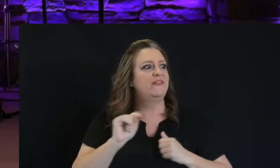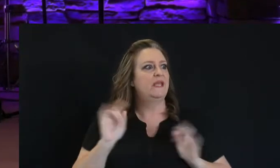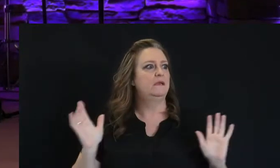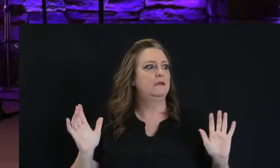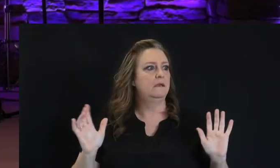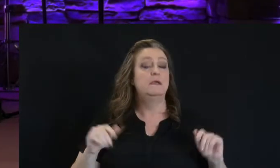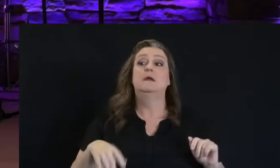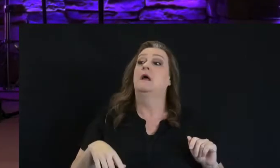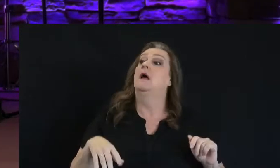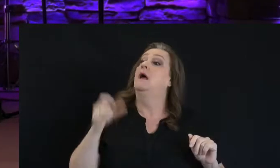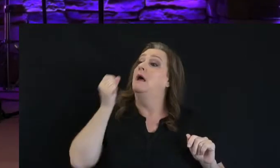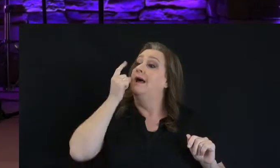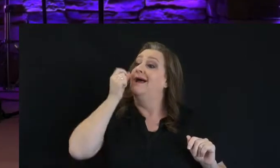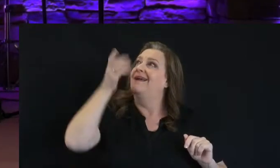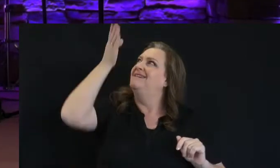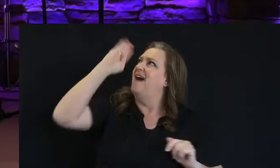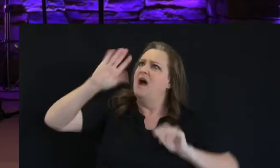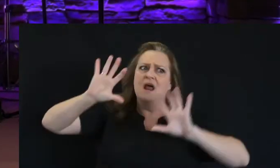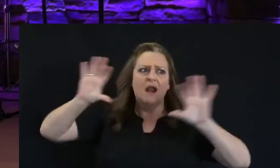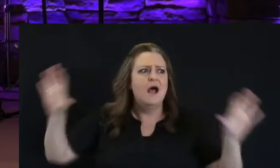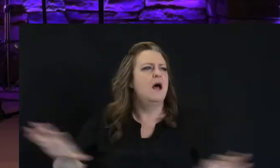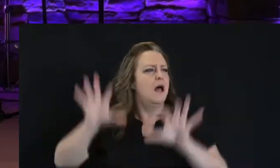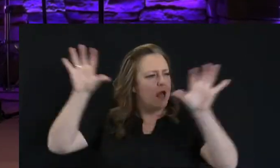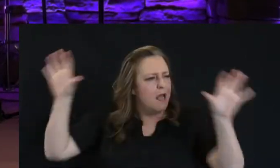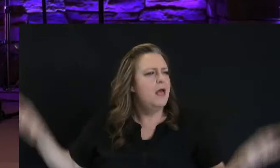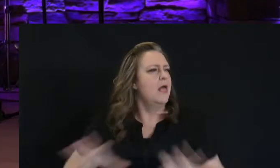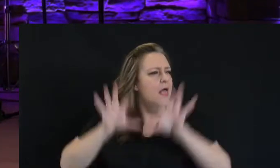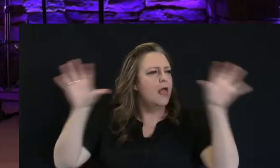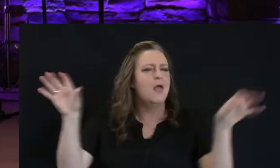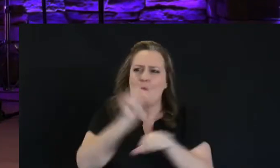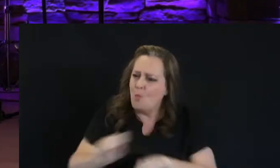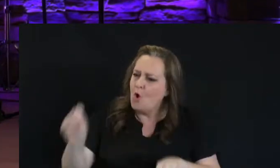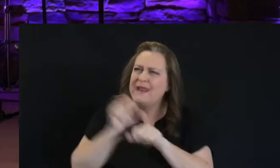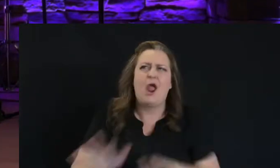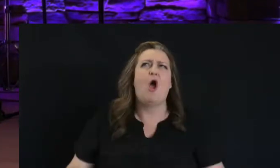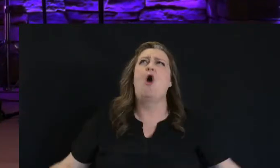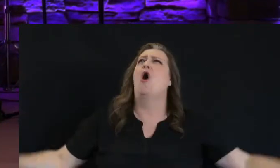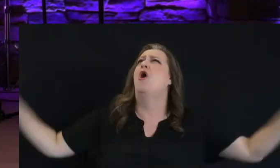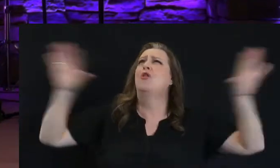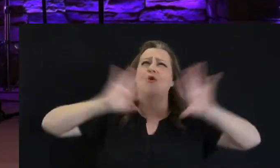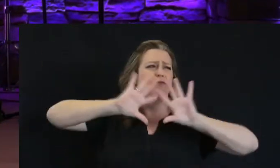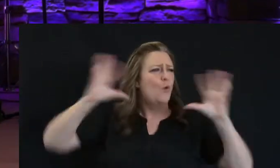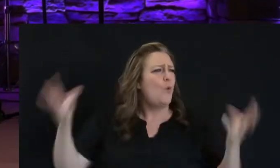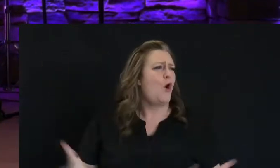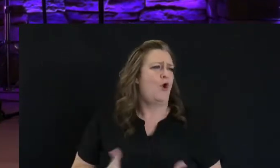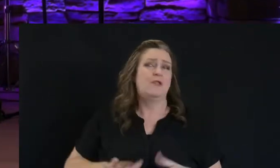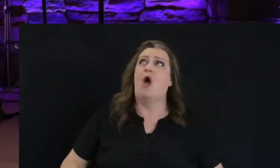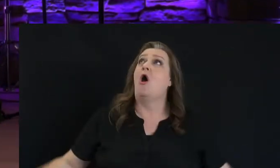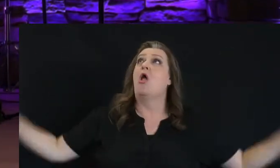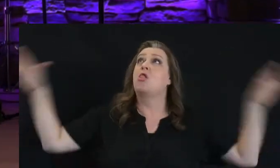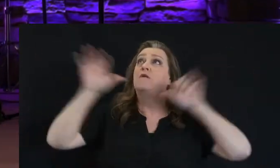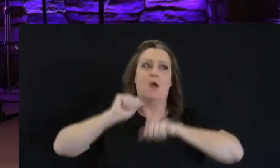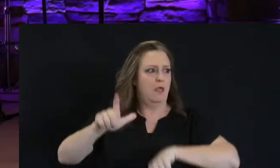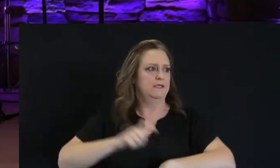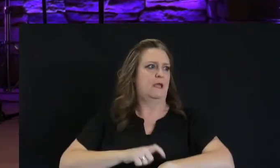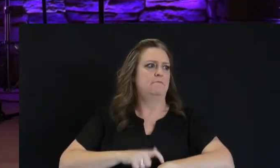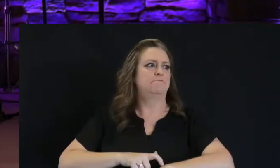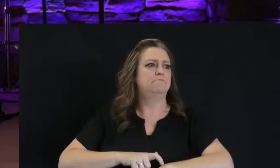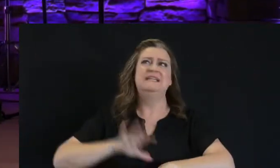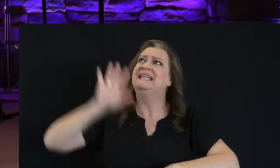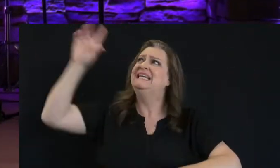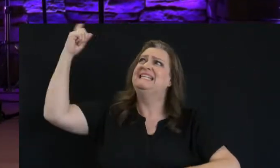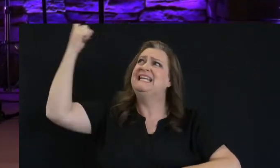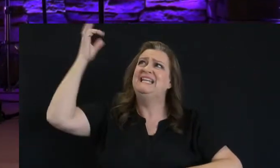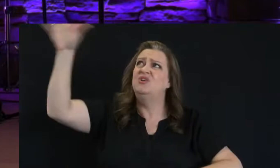Despite the fact that God is God is working around us all over the world, all over the place, all the time. His